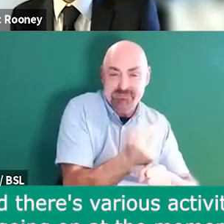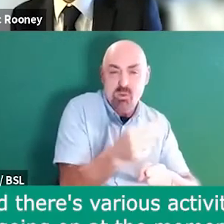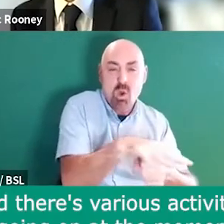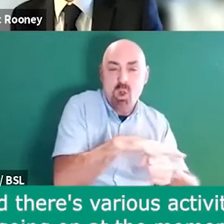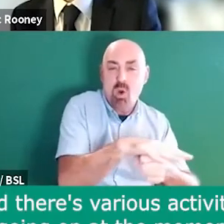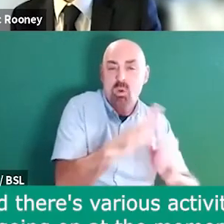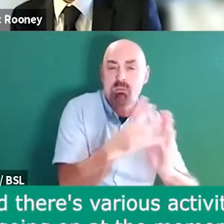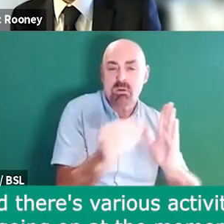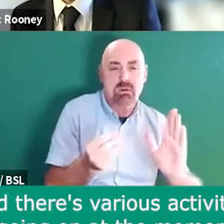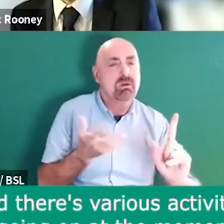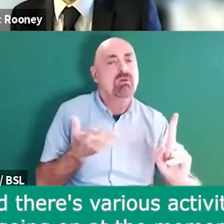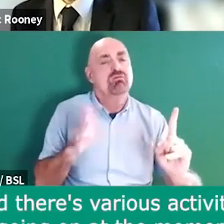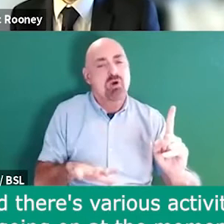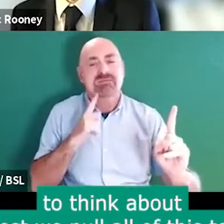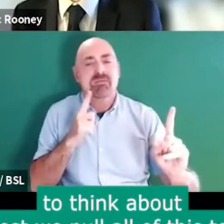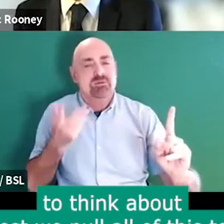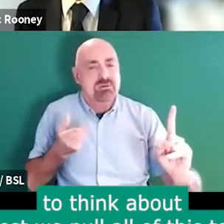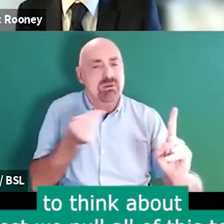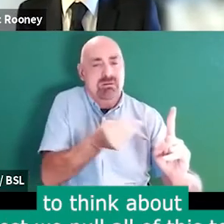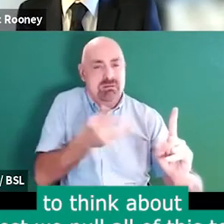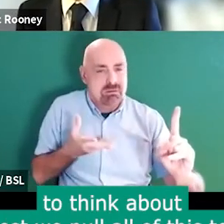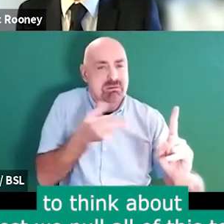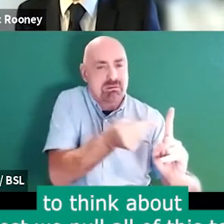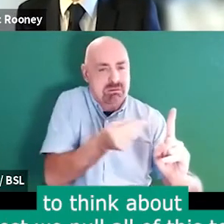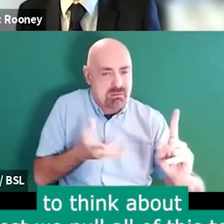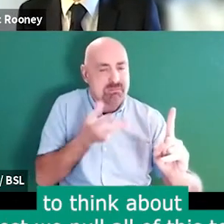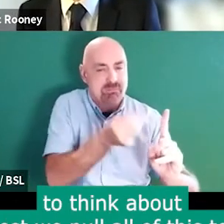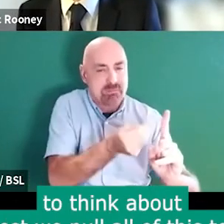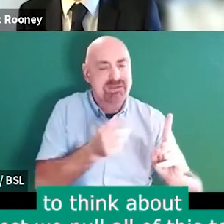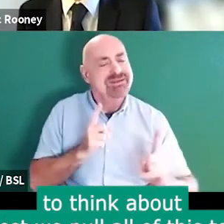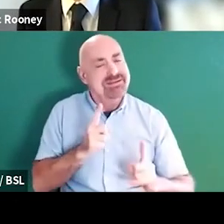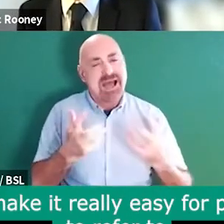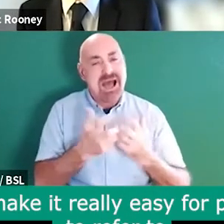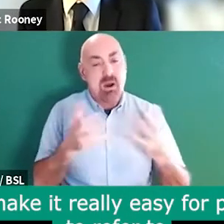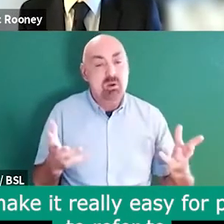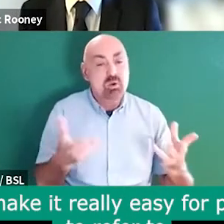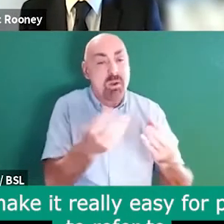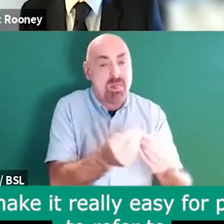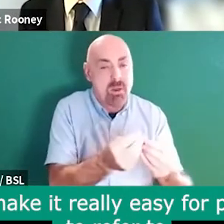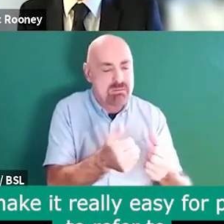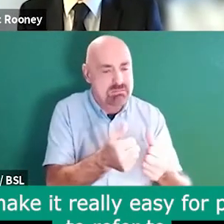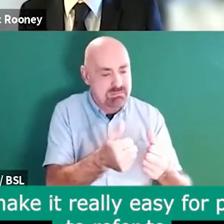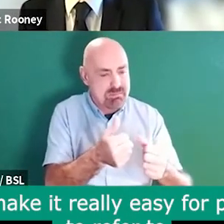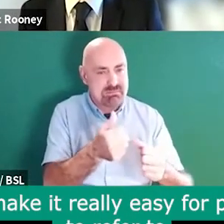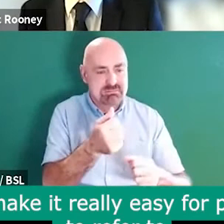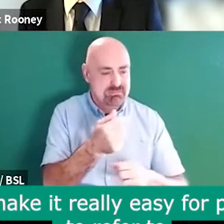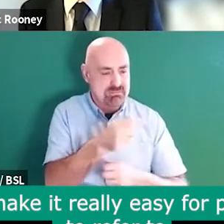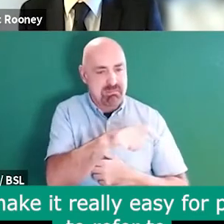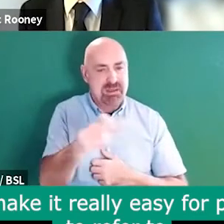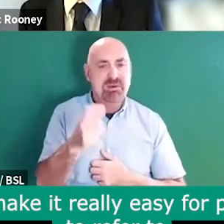there's various activities going on at the moment to think about how best we pull all of this together and make it really easy for people